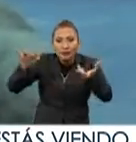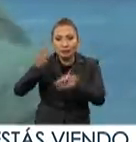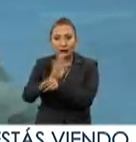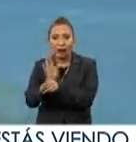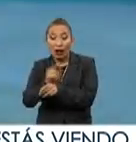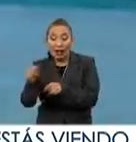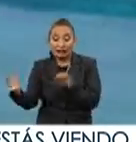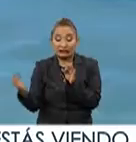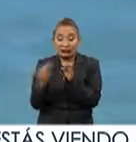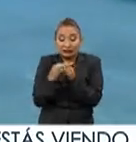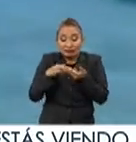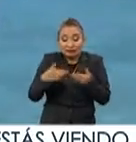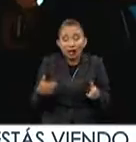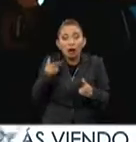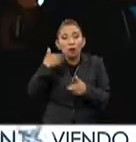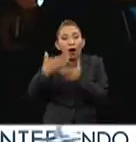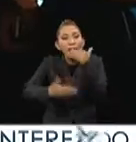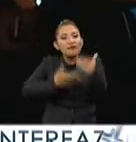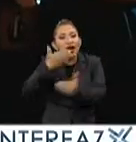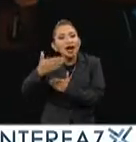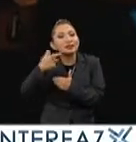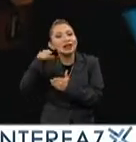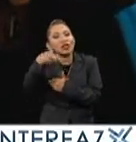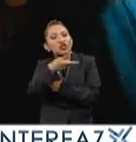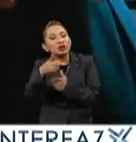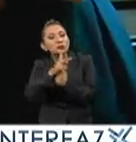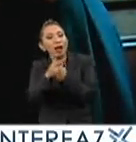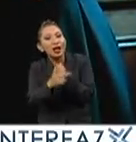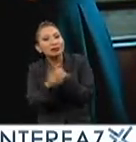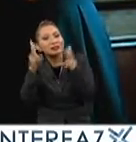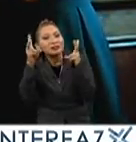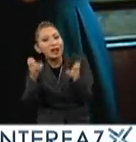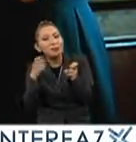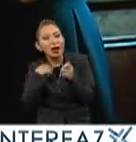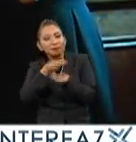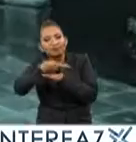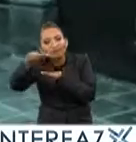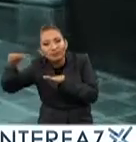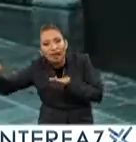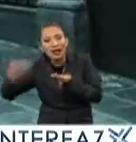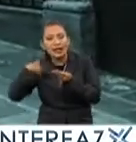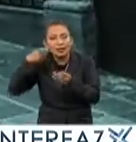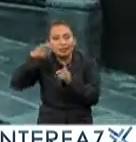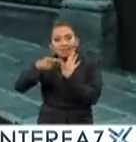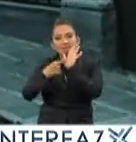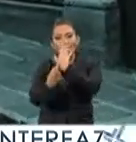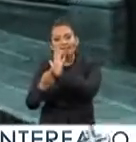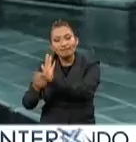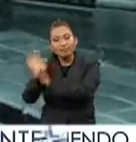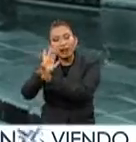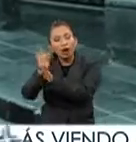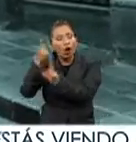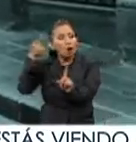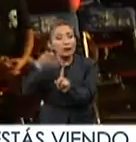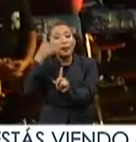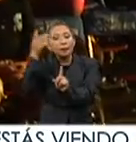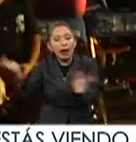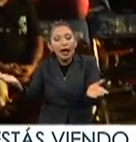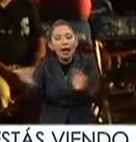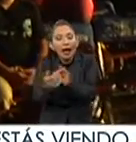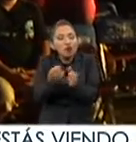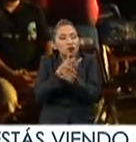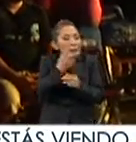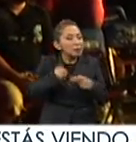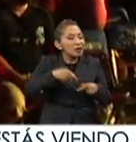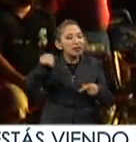acercamiento abre la puerta para analizar los avances que han tenido ambos países en materia de distribución y proyección fílmica con el objetivo de acercarlas a